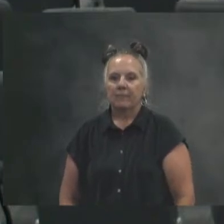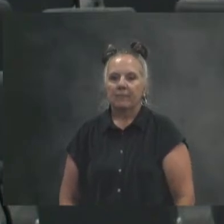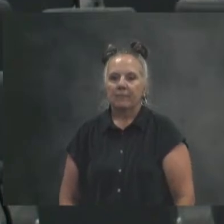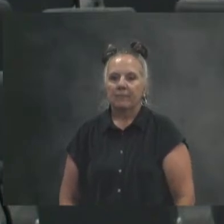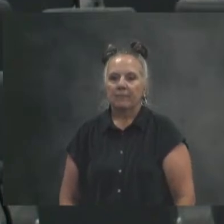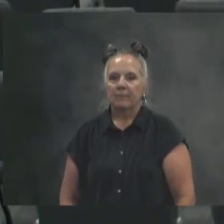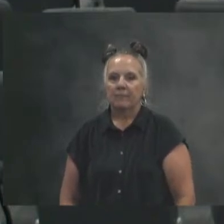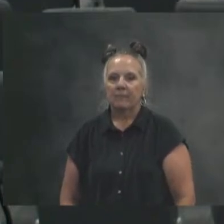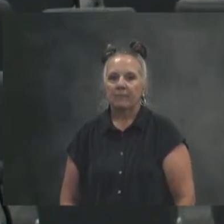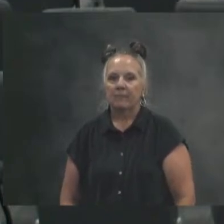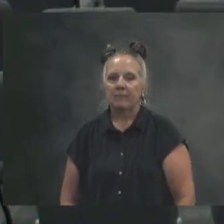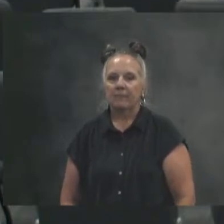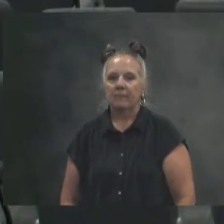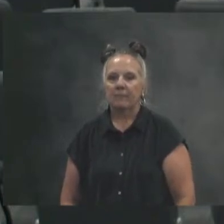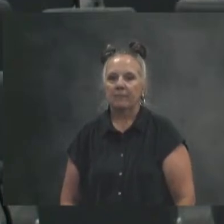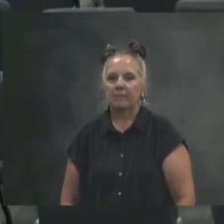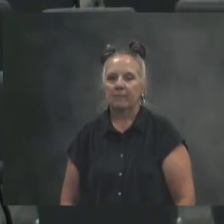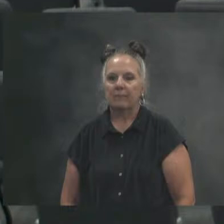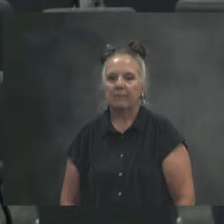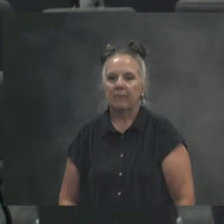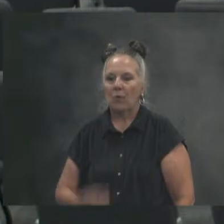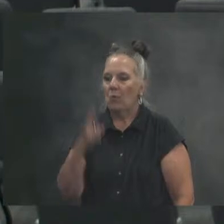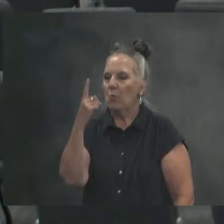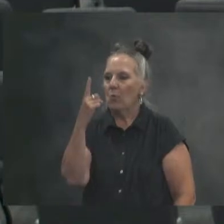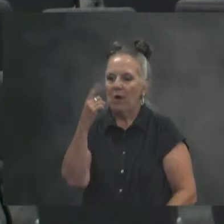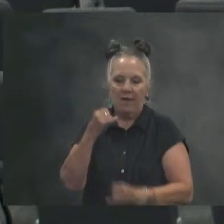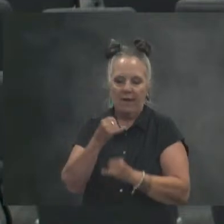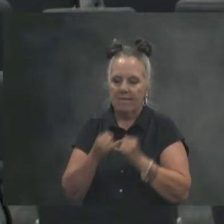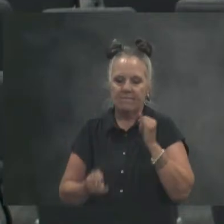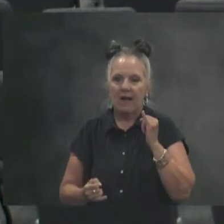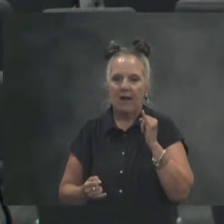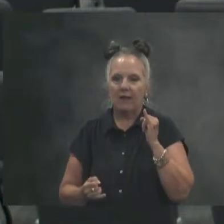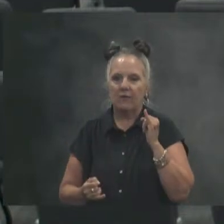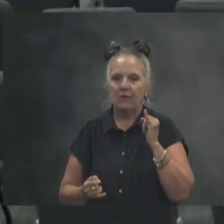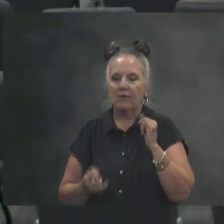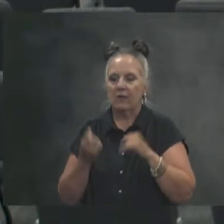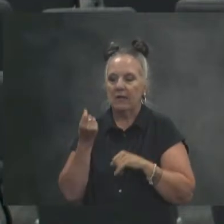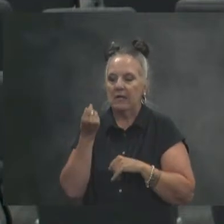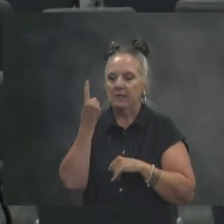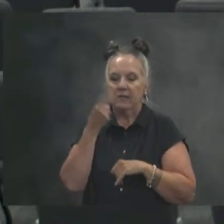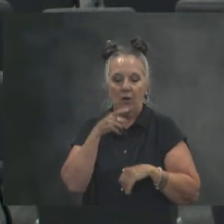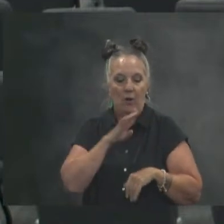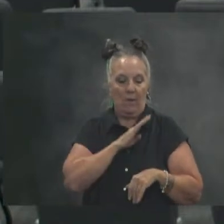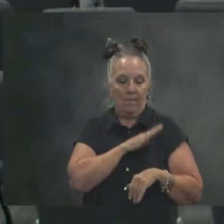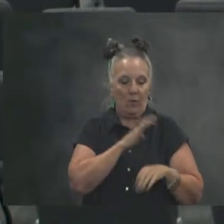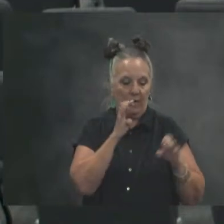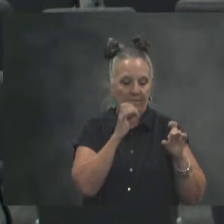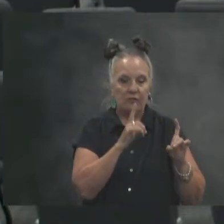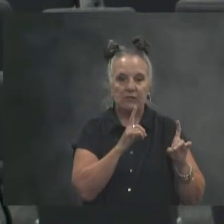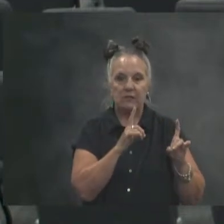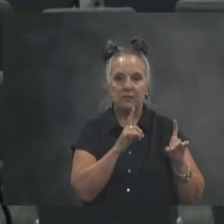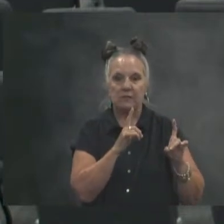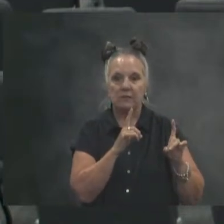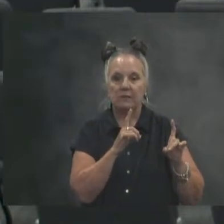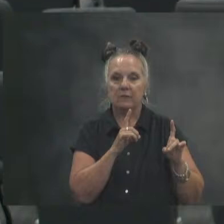And we have one final memorandum of understanding between the Washington County Board of Education. The one,